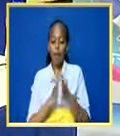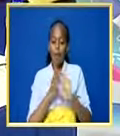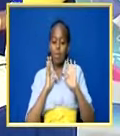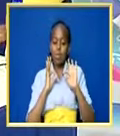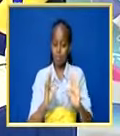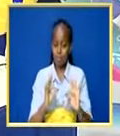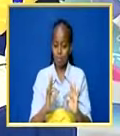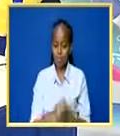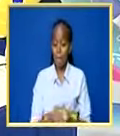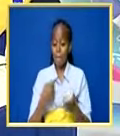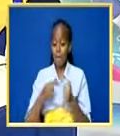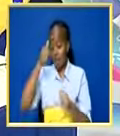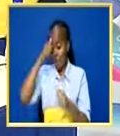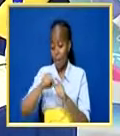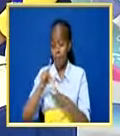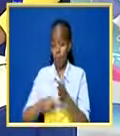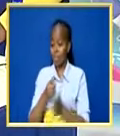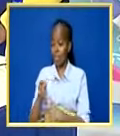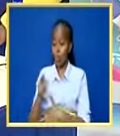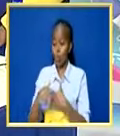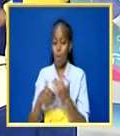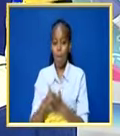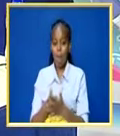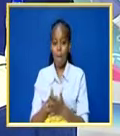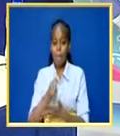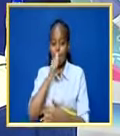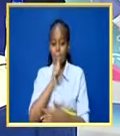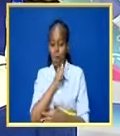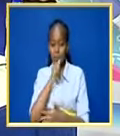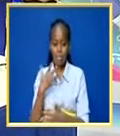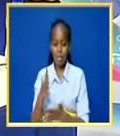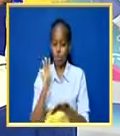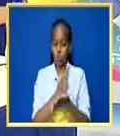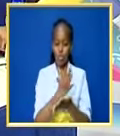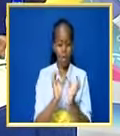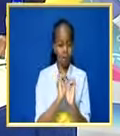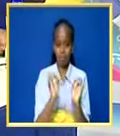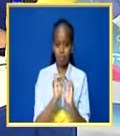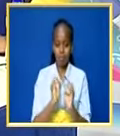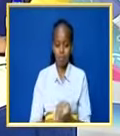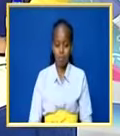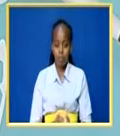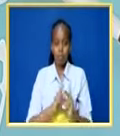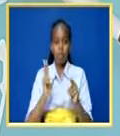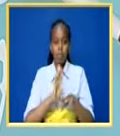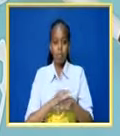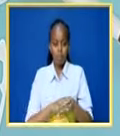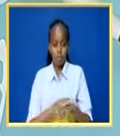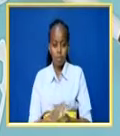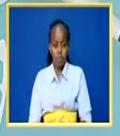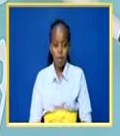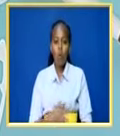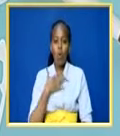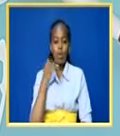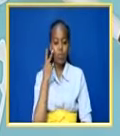nice. Good. But remember, again, these are personal items, we do not share. Personal items. Very good. Yes. Now,